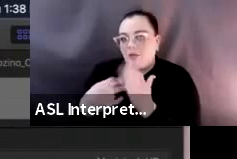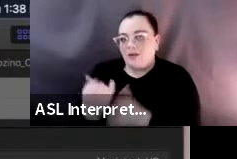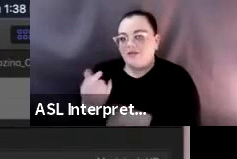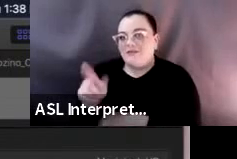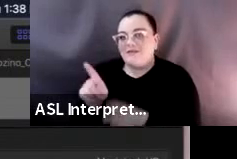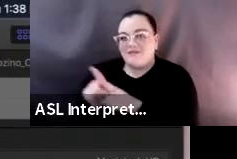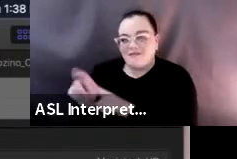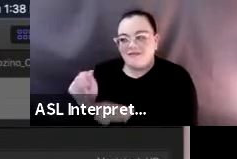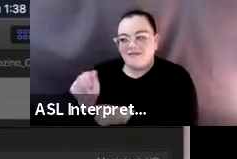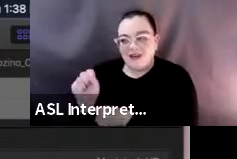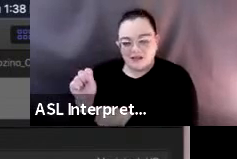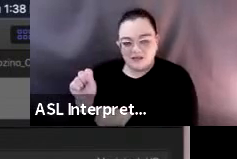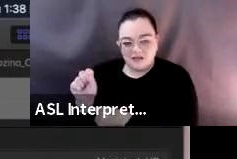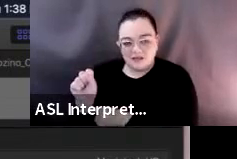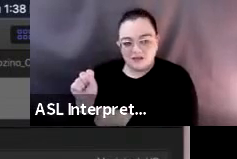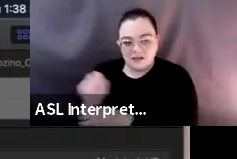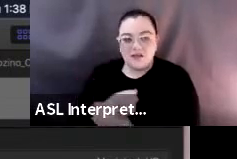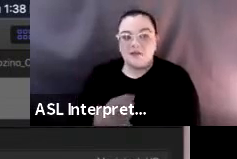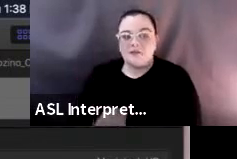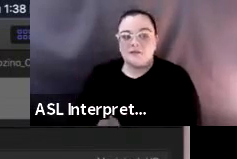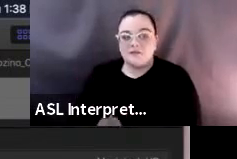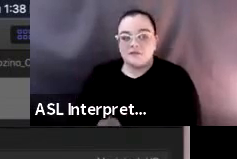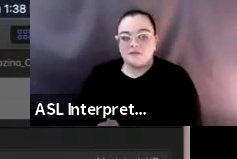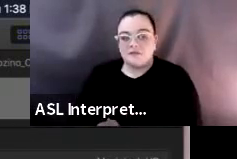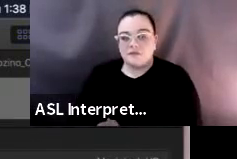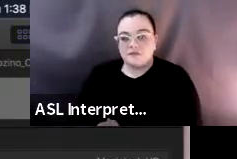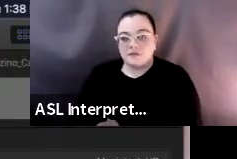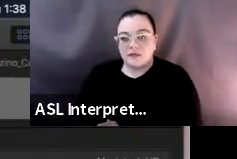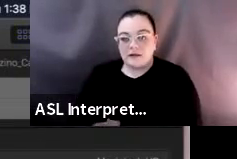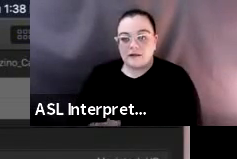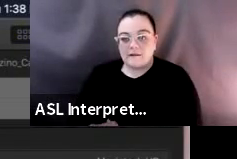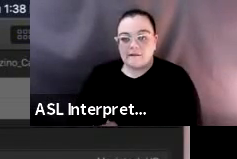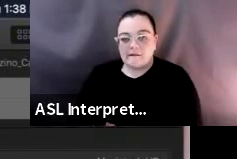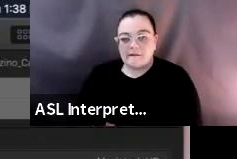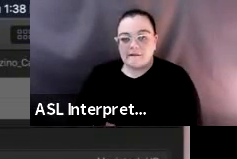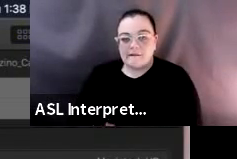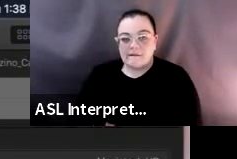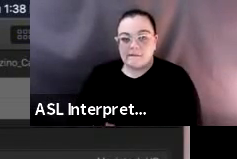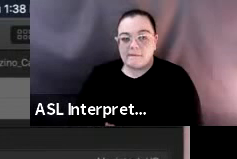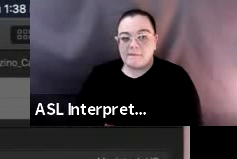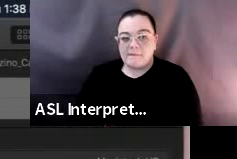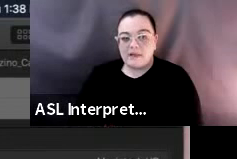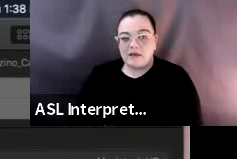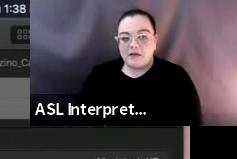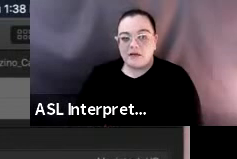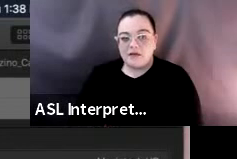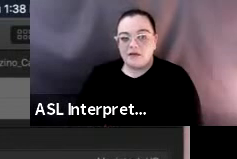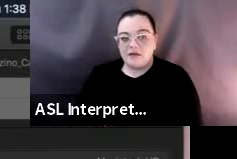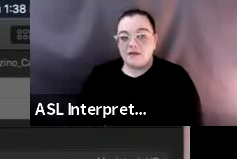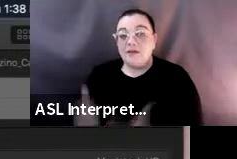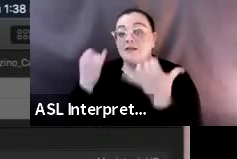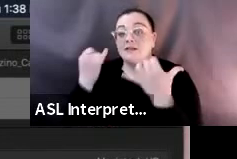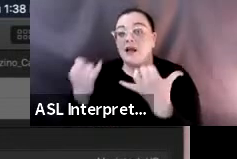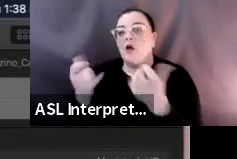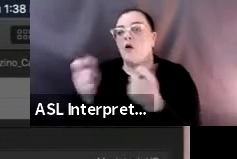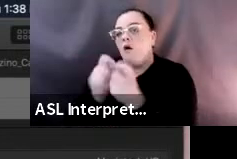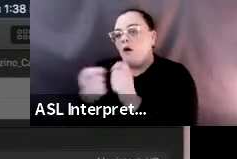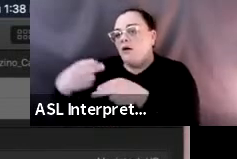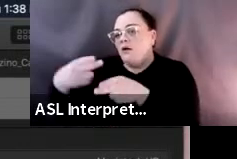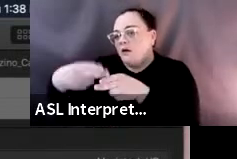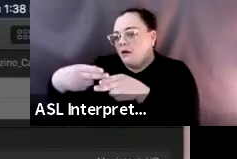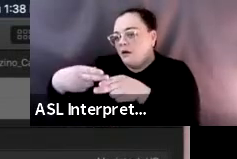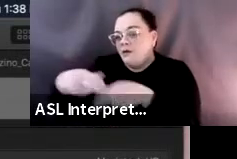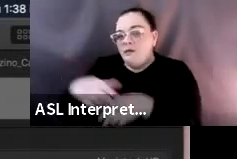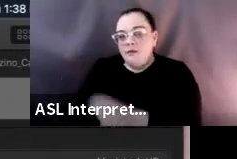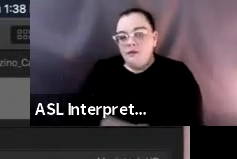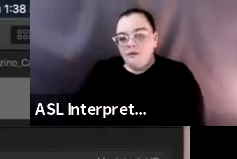Instagram stories. So I'm going to go to duplicate project as. And now I'm going to rename this so it's a little bit different. I'm going to say